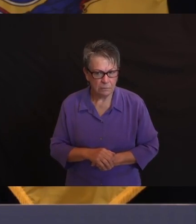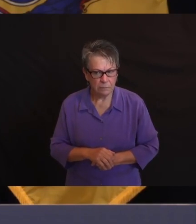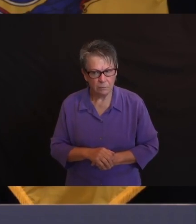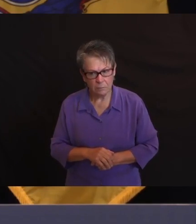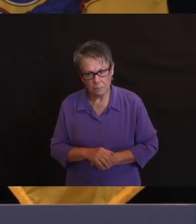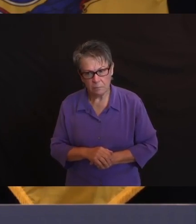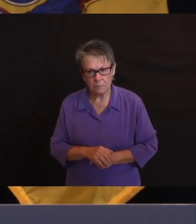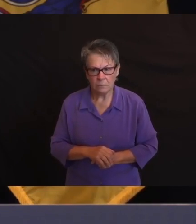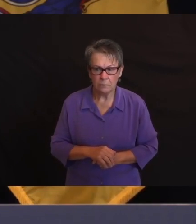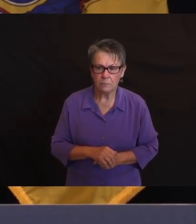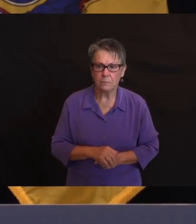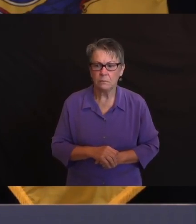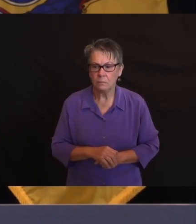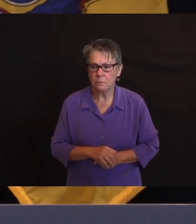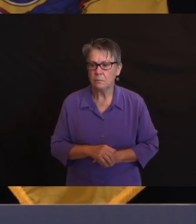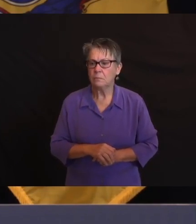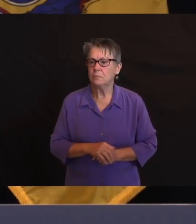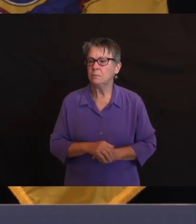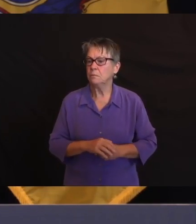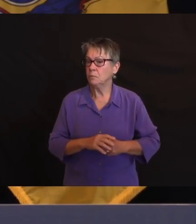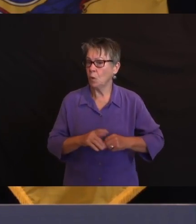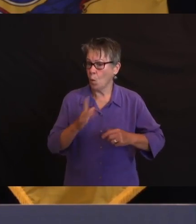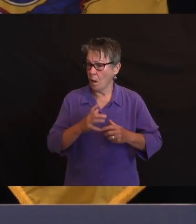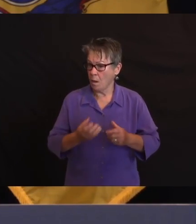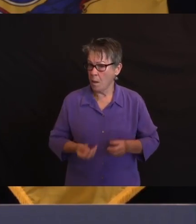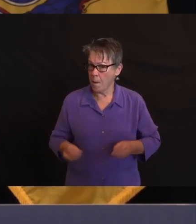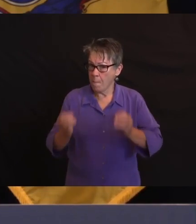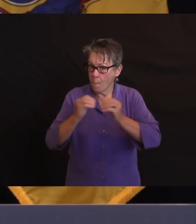well as tracing. And we'll know more about this over